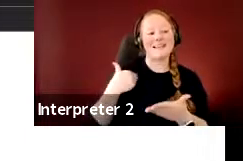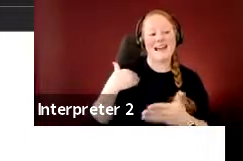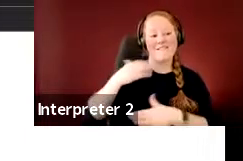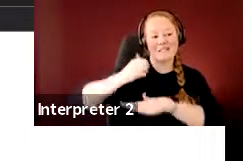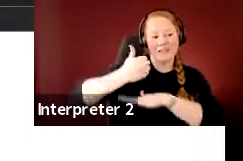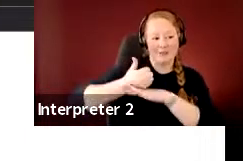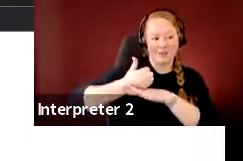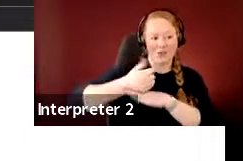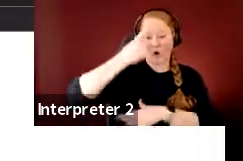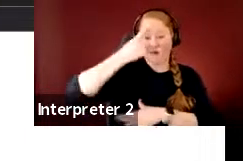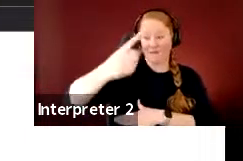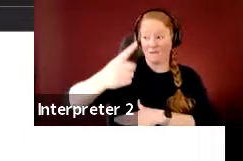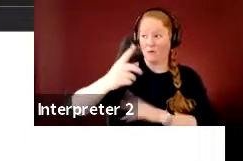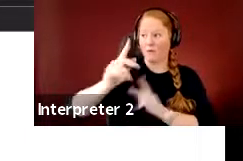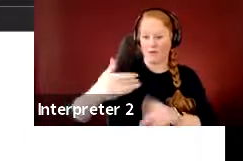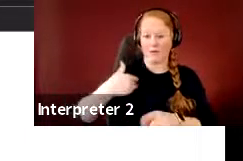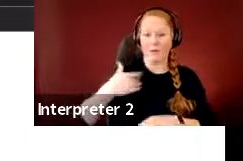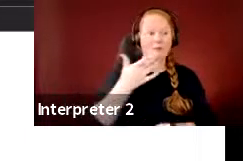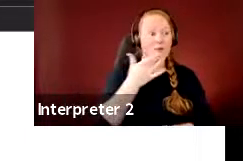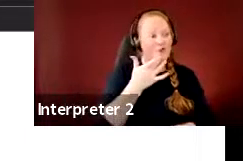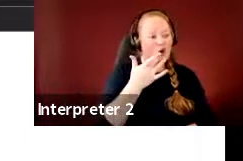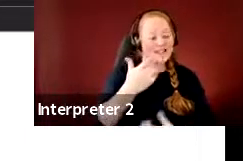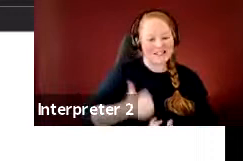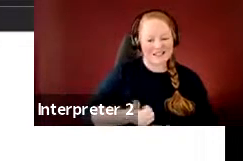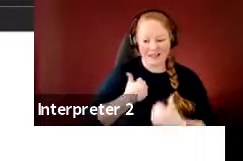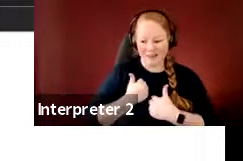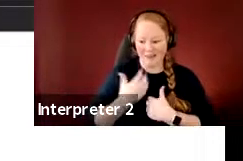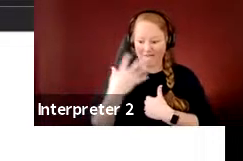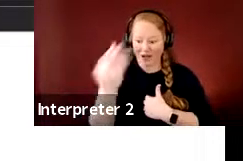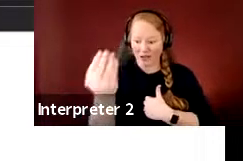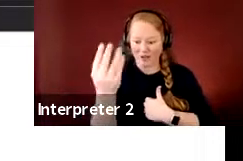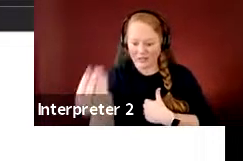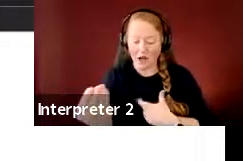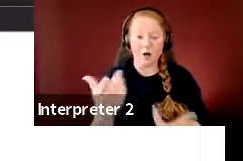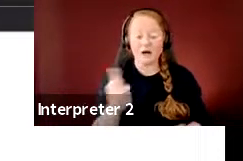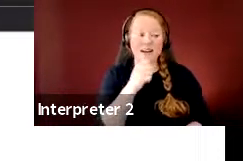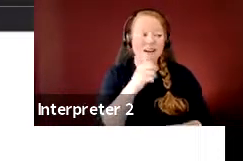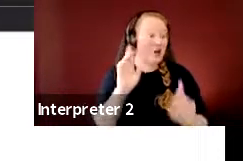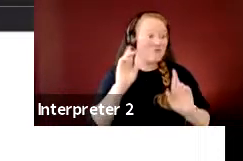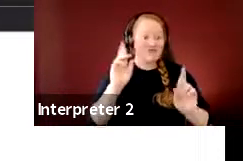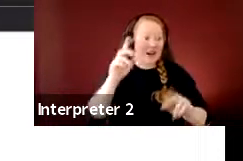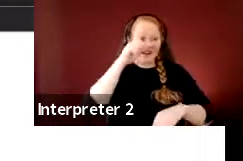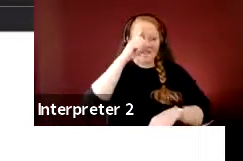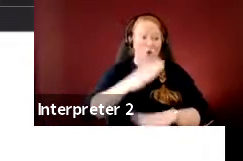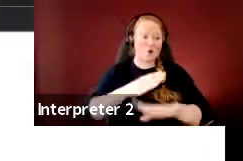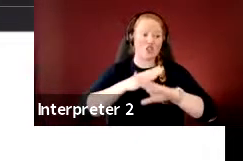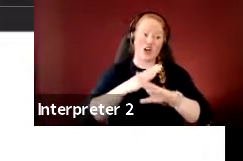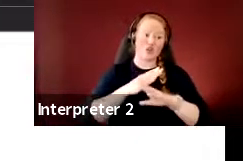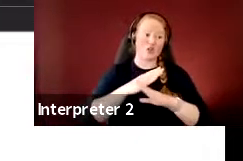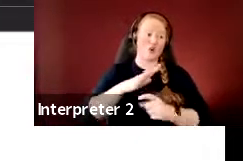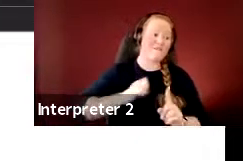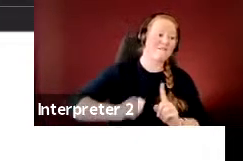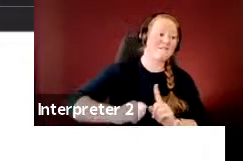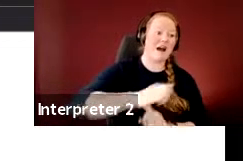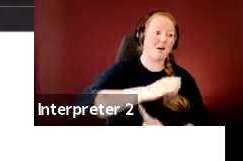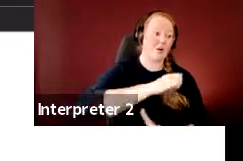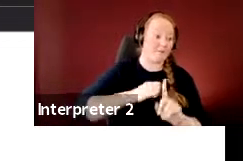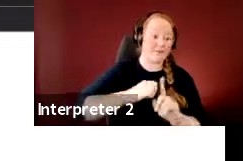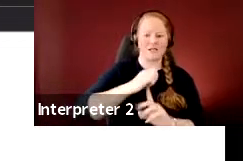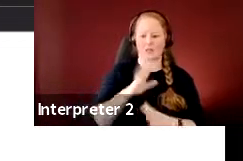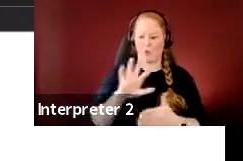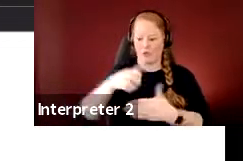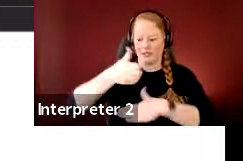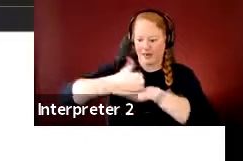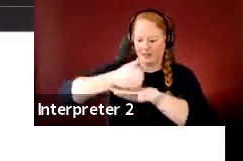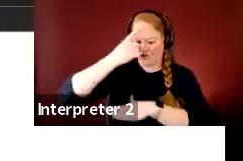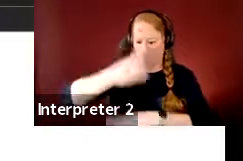encampment for those who prefer to live outside or are not ready for shelter, for a shelter environment. The establishment of a safe haven